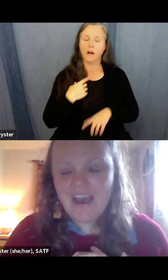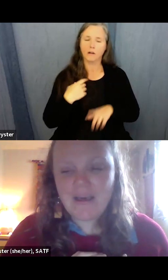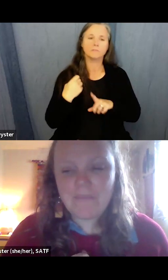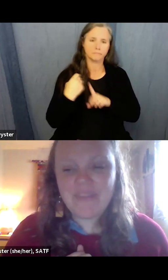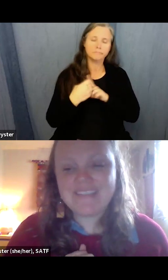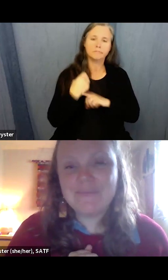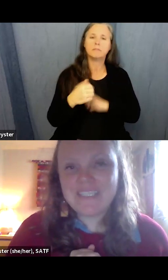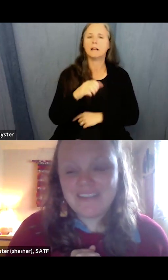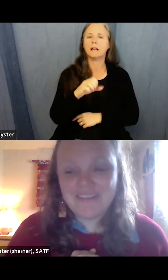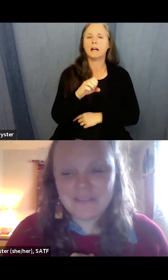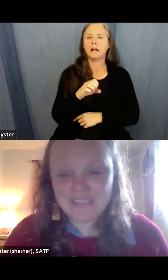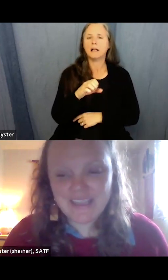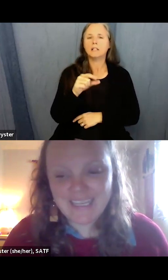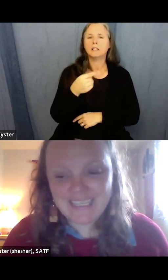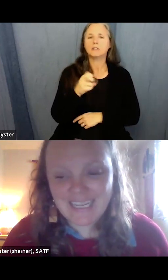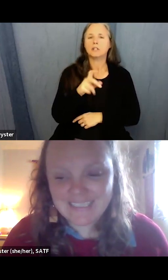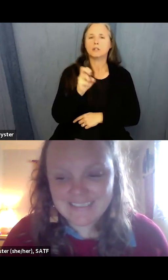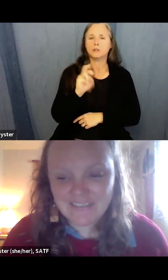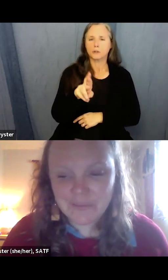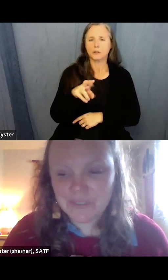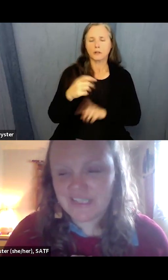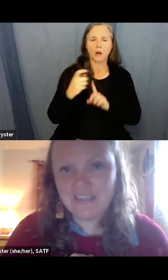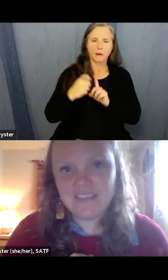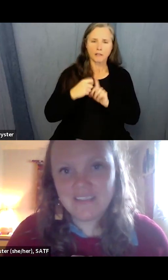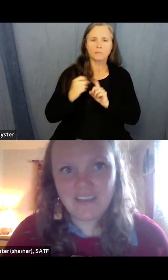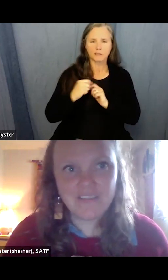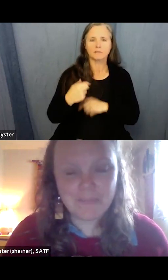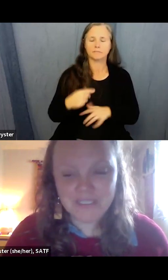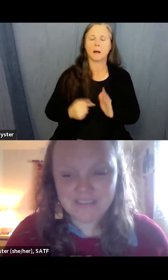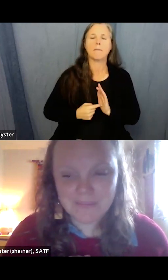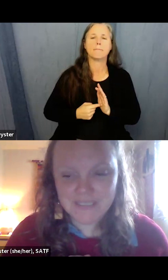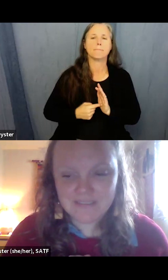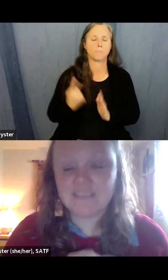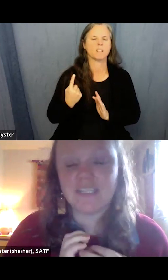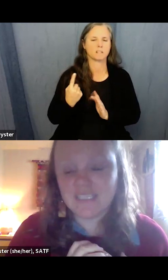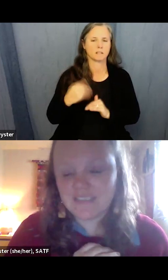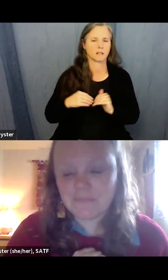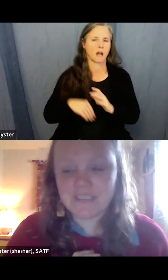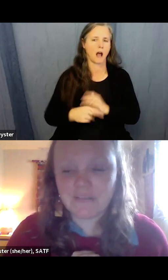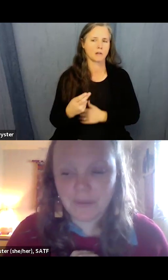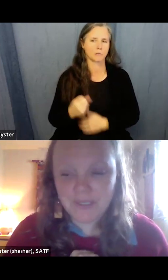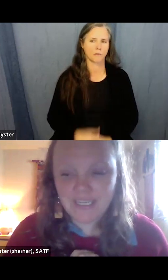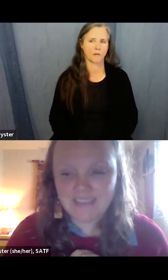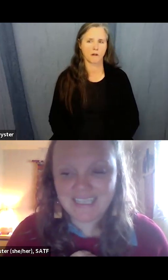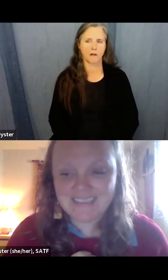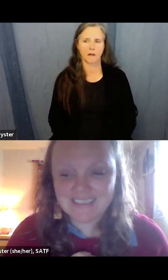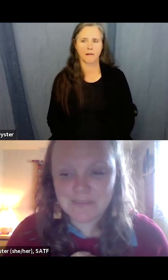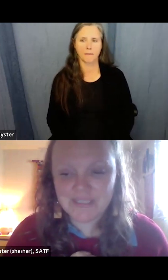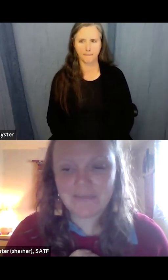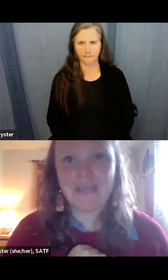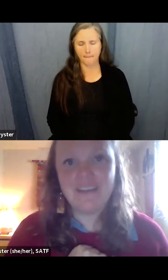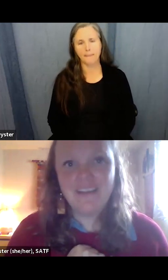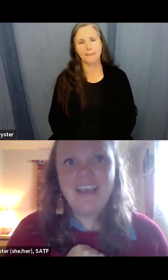college. That same study found that 97% of participants, 97% of women and